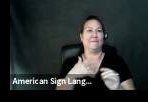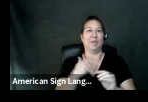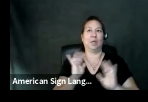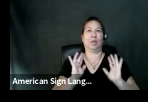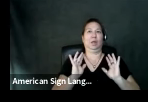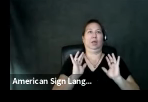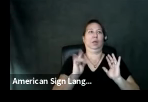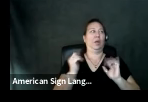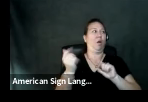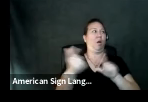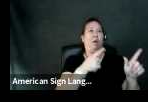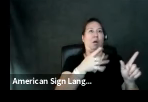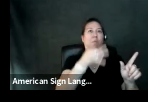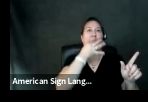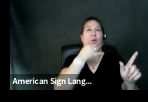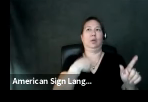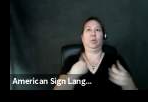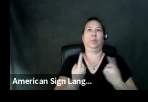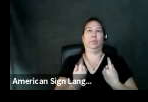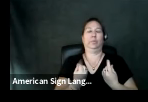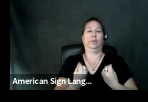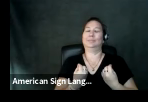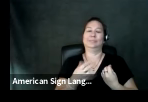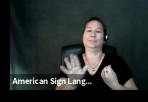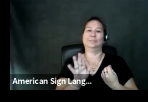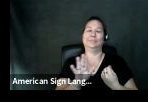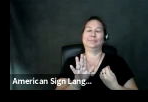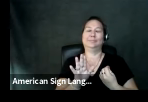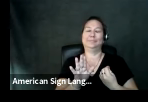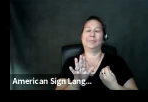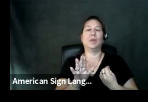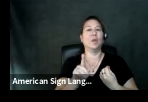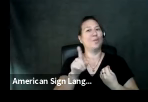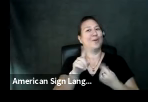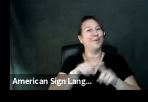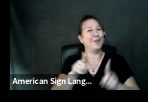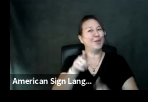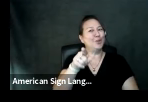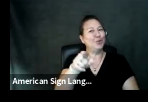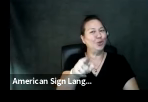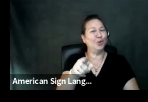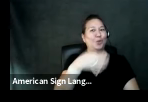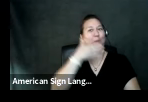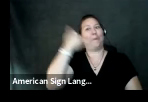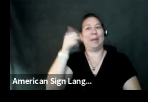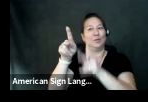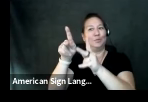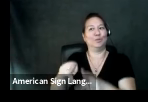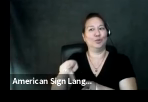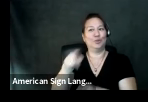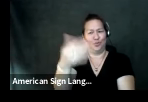child, especially if it's a large team. But you are your child's best advocate. You know your child the